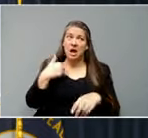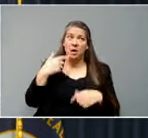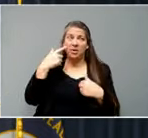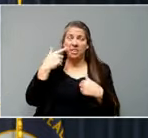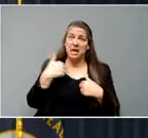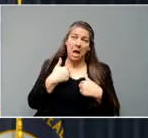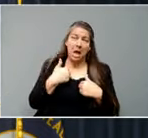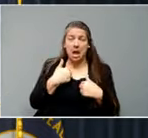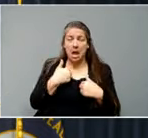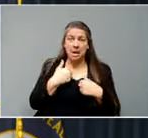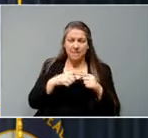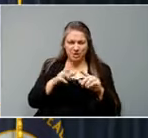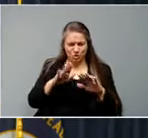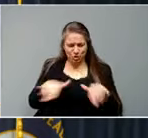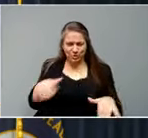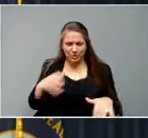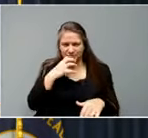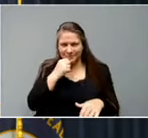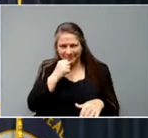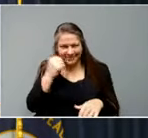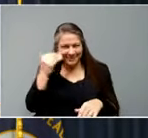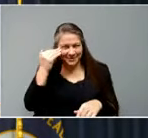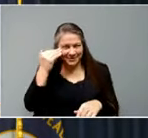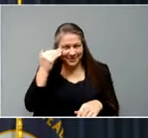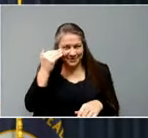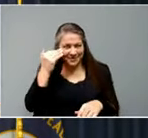so precious, right? And